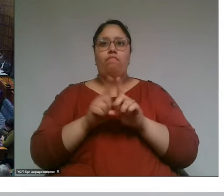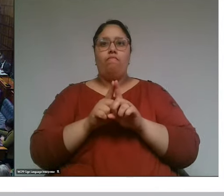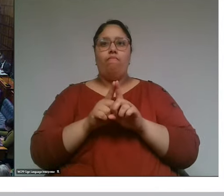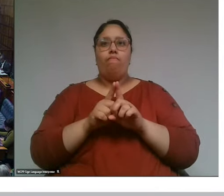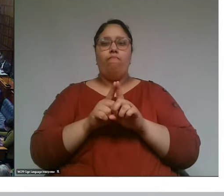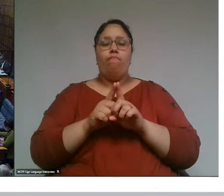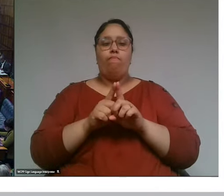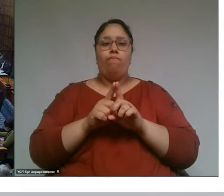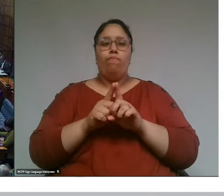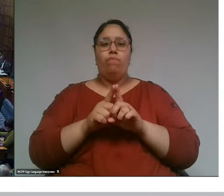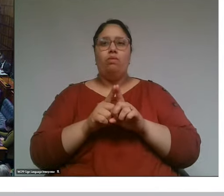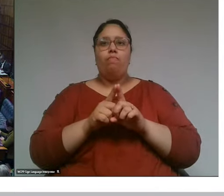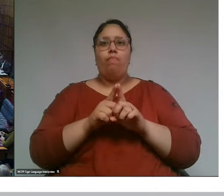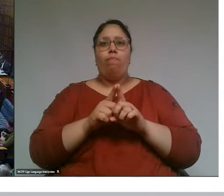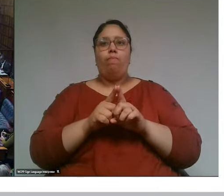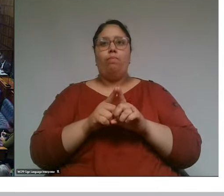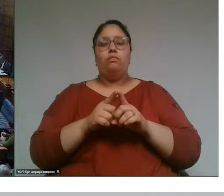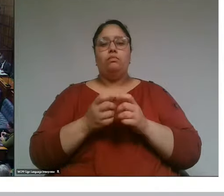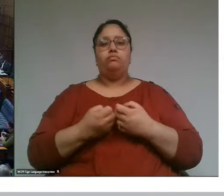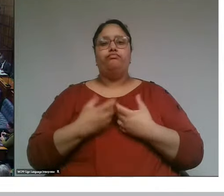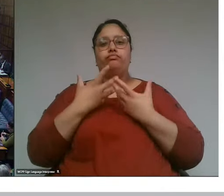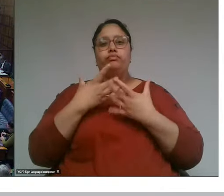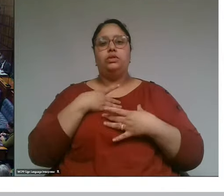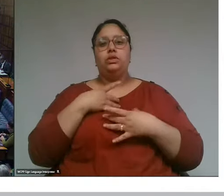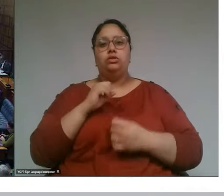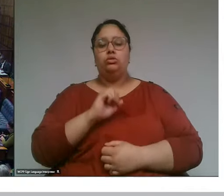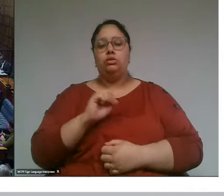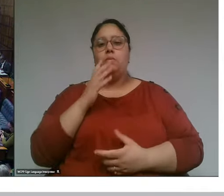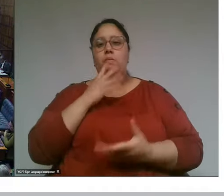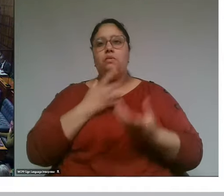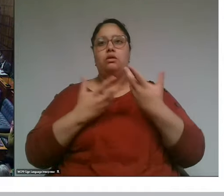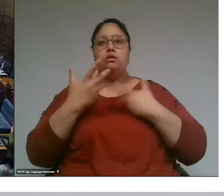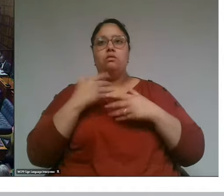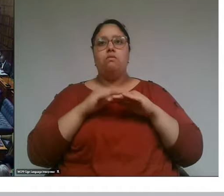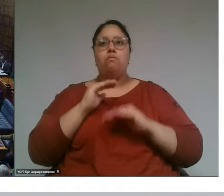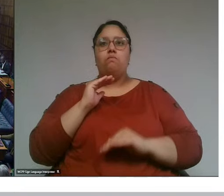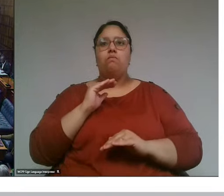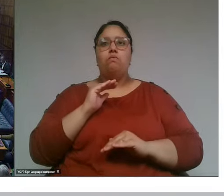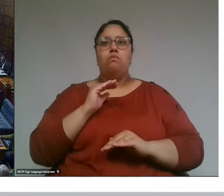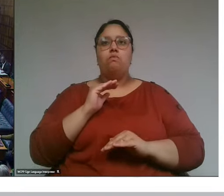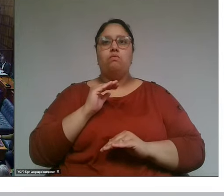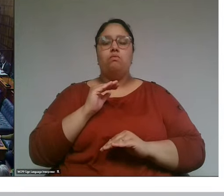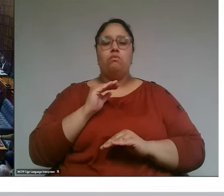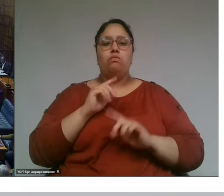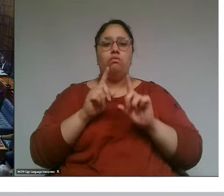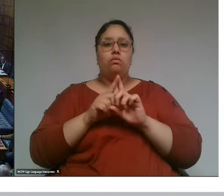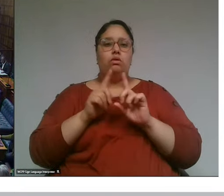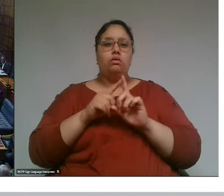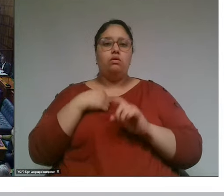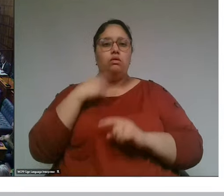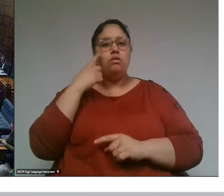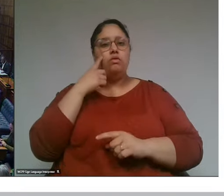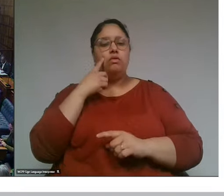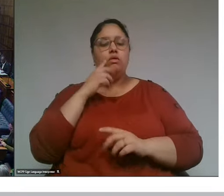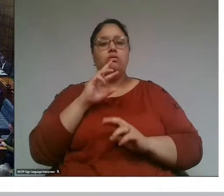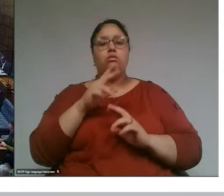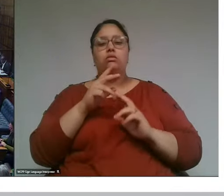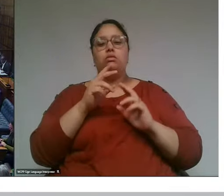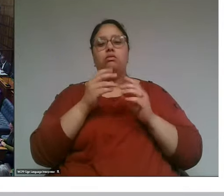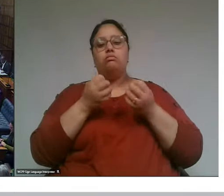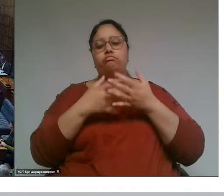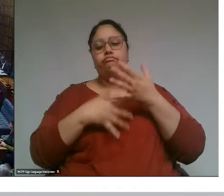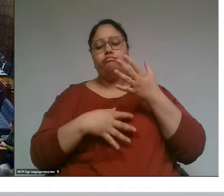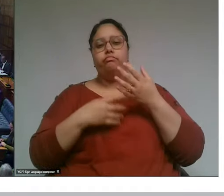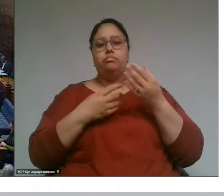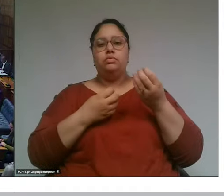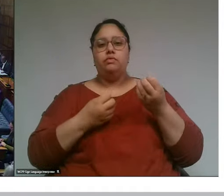also an expression of interest there if maybe we can just be given more details I think in terms of the notarial Deeds